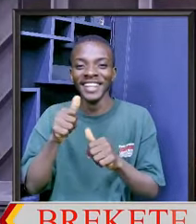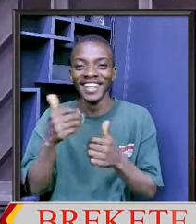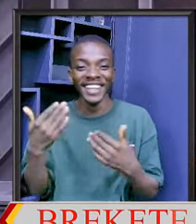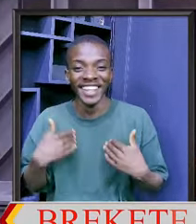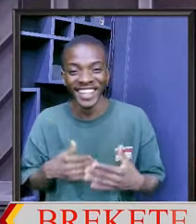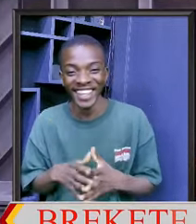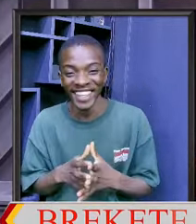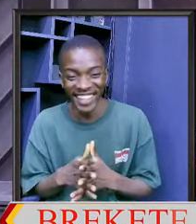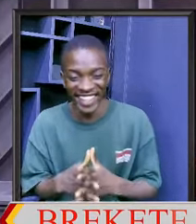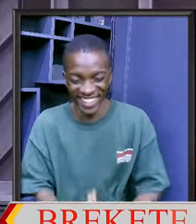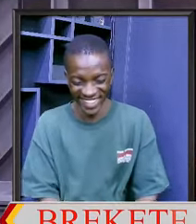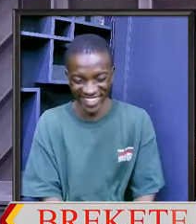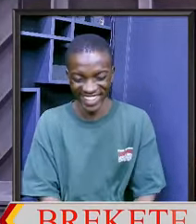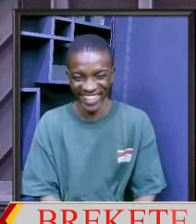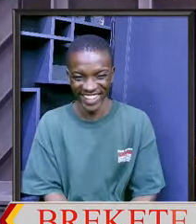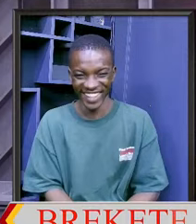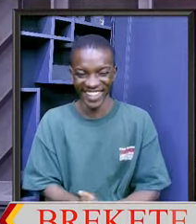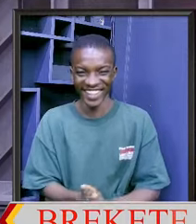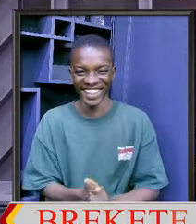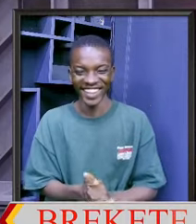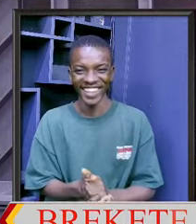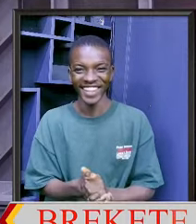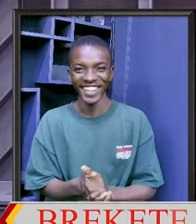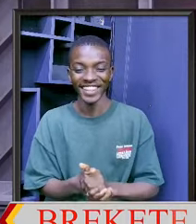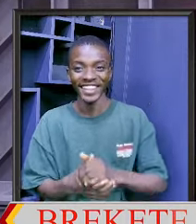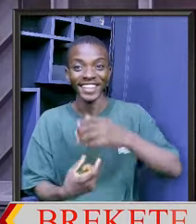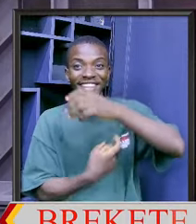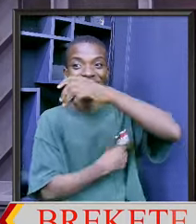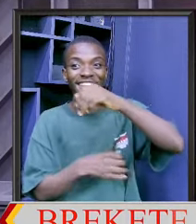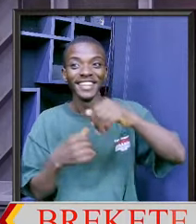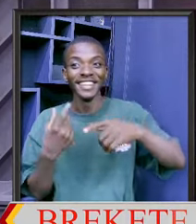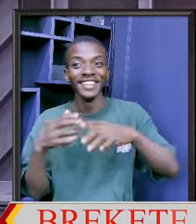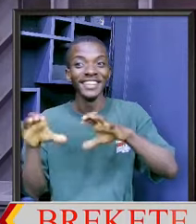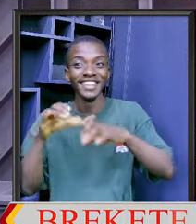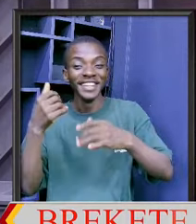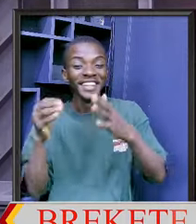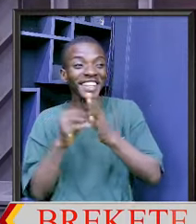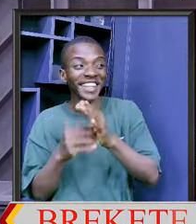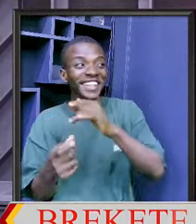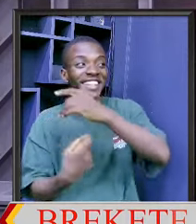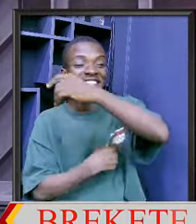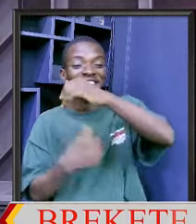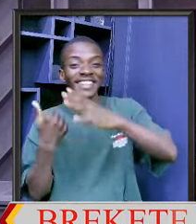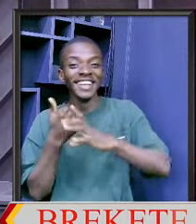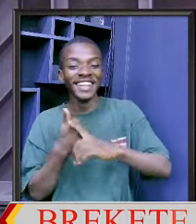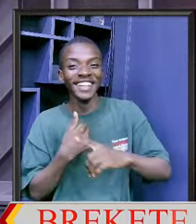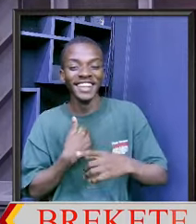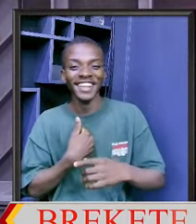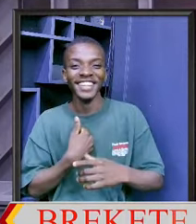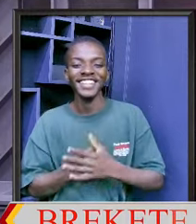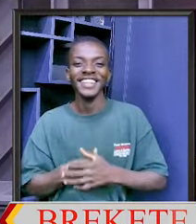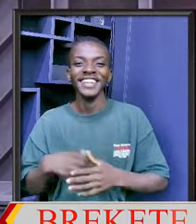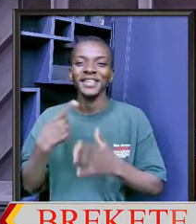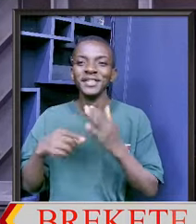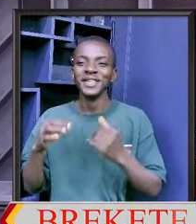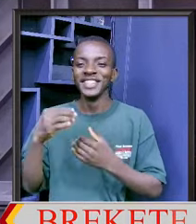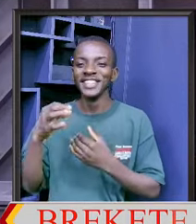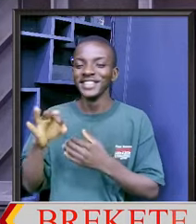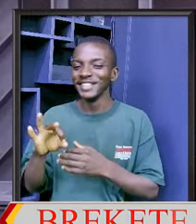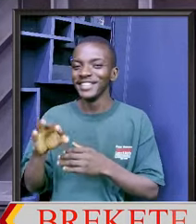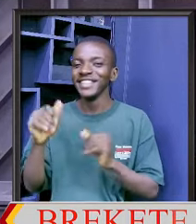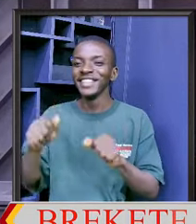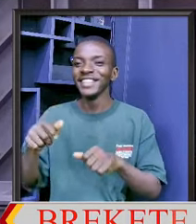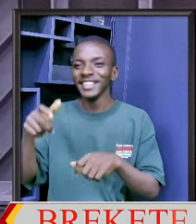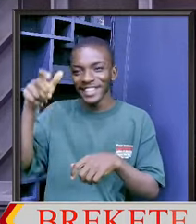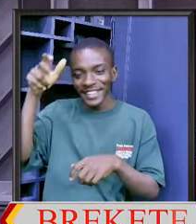anybody. I never try it for anybody, but for my own, I do it for my own. What of you